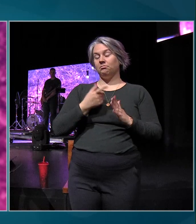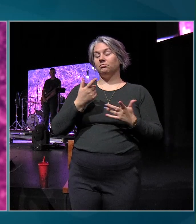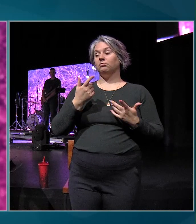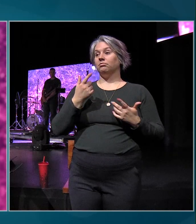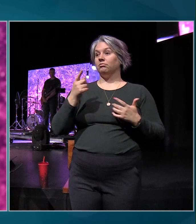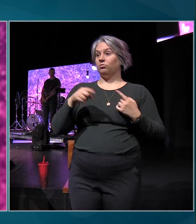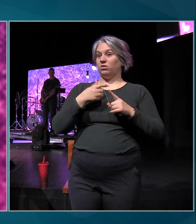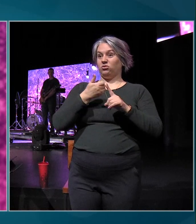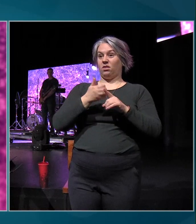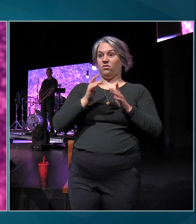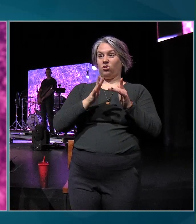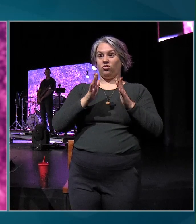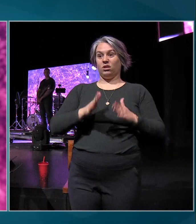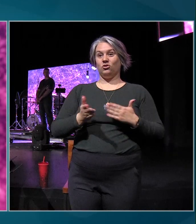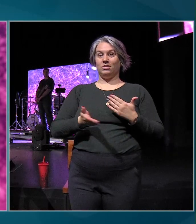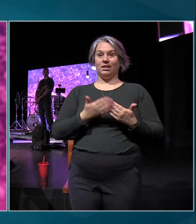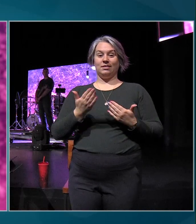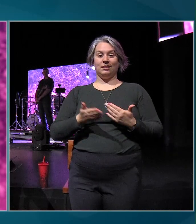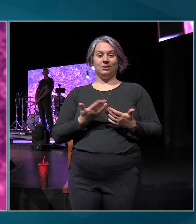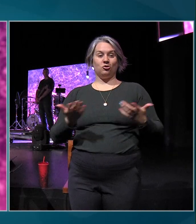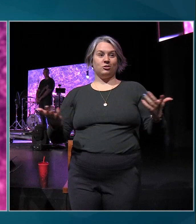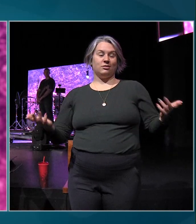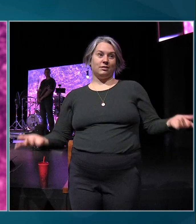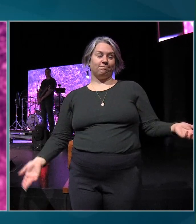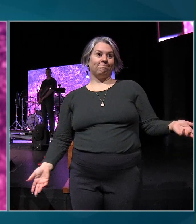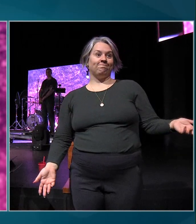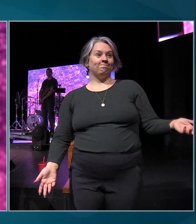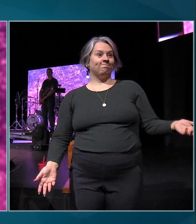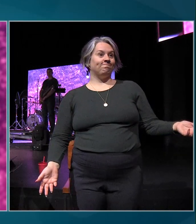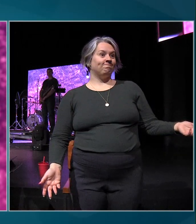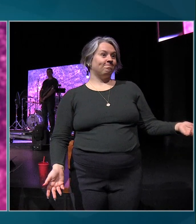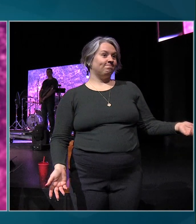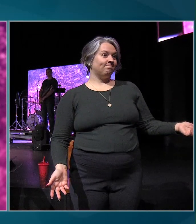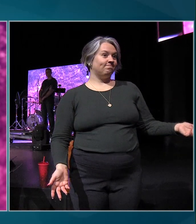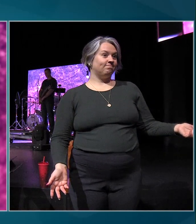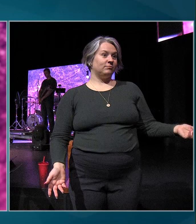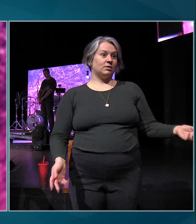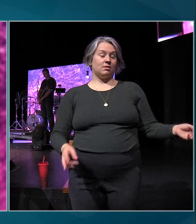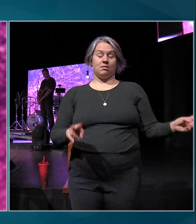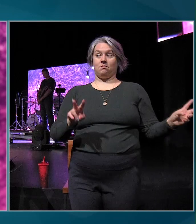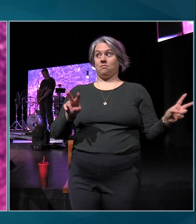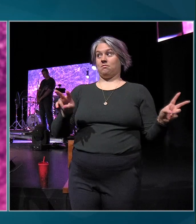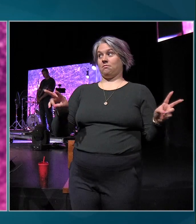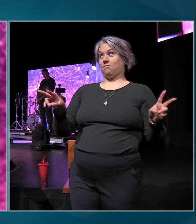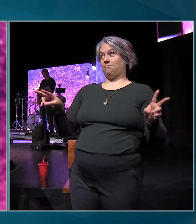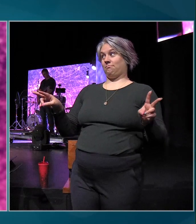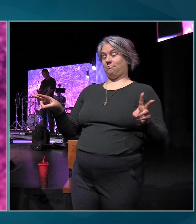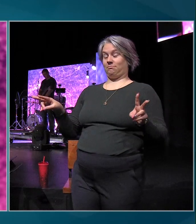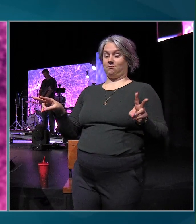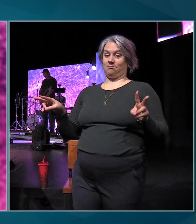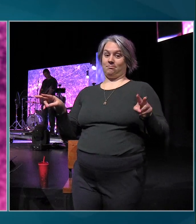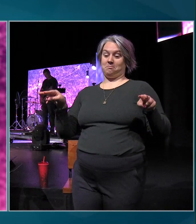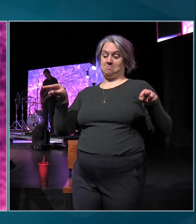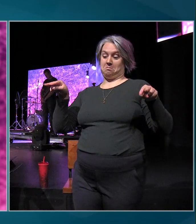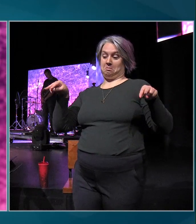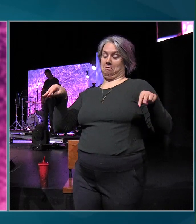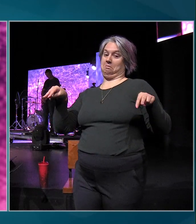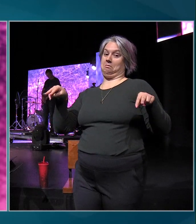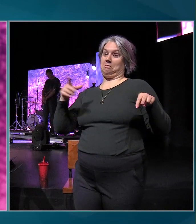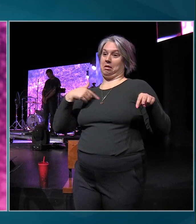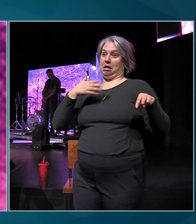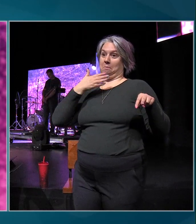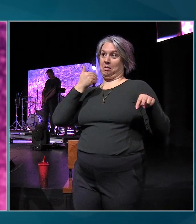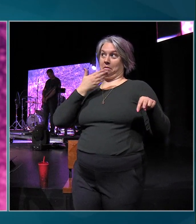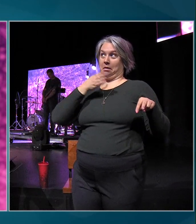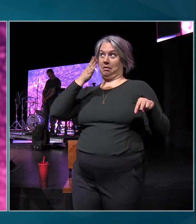longer, it's easy to kind of slip into that judgment mode or looking at other people around or thinking, "God, we're not like